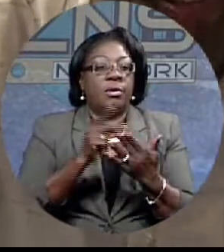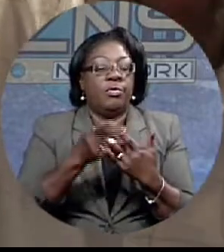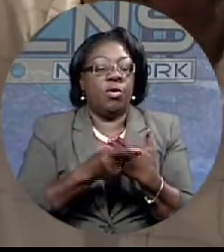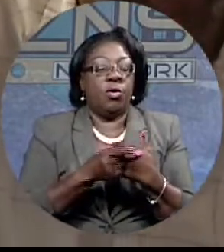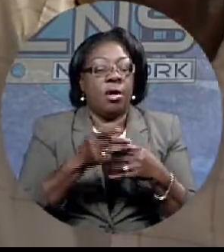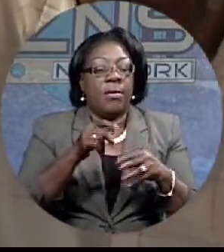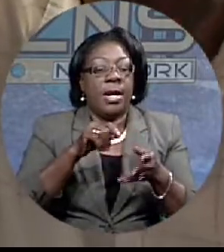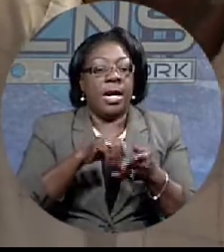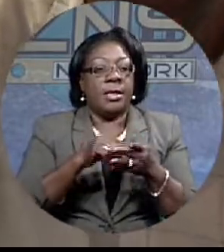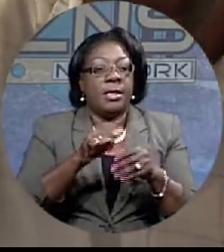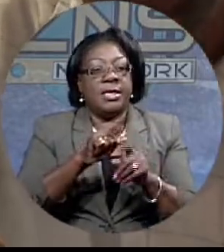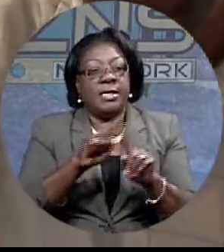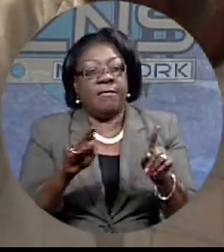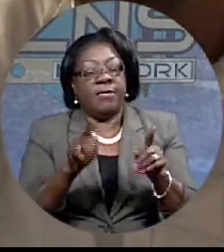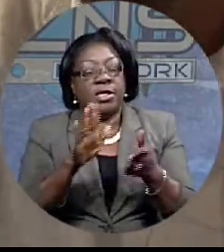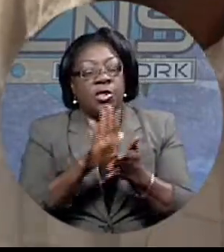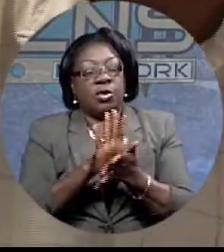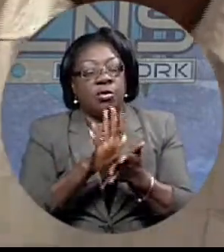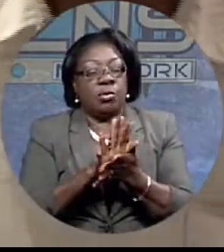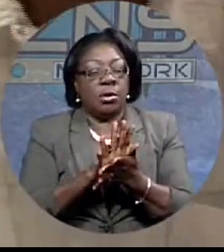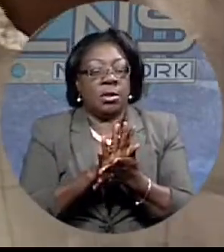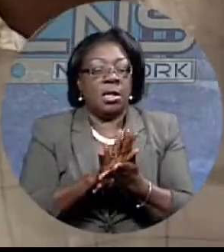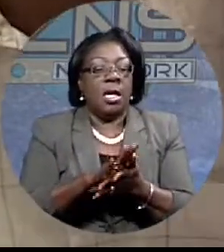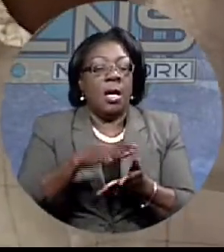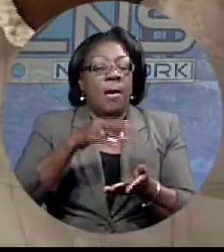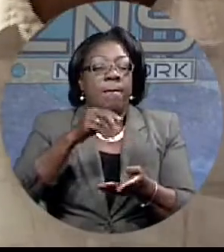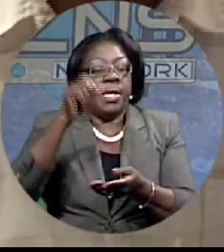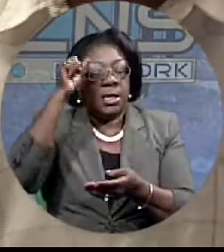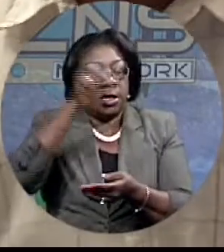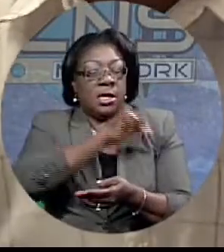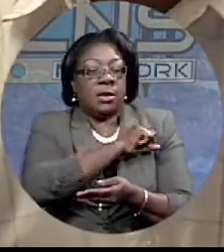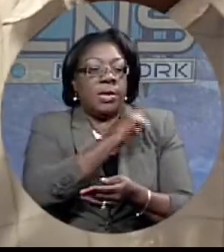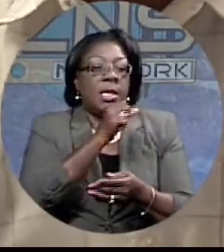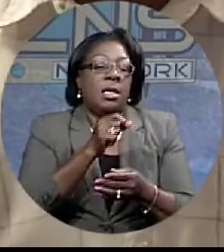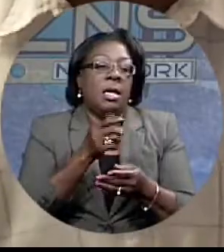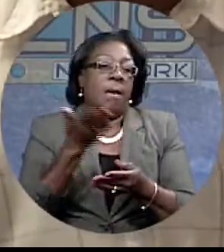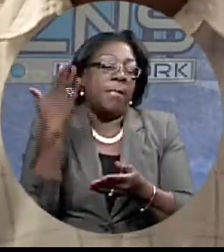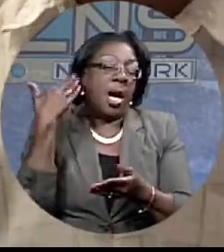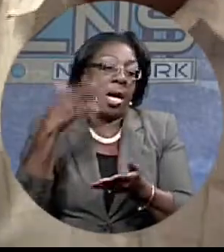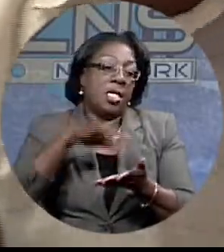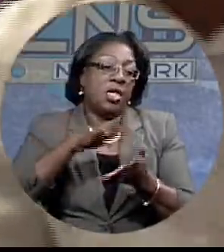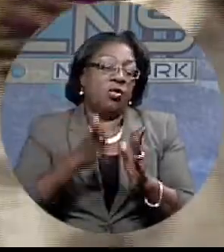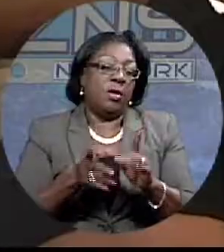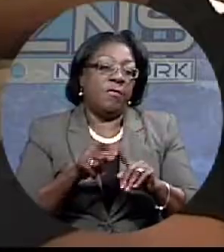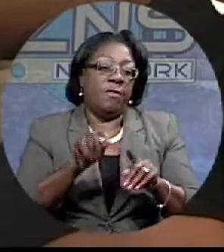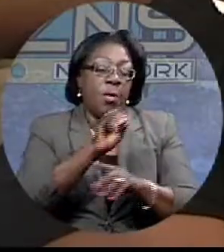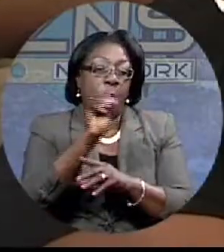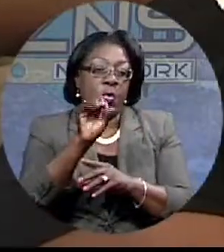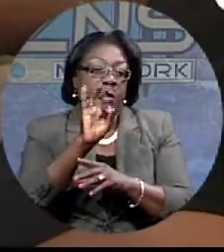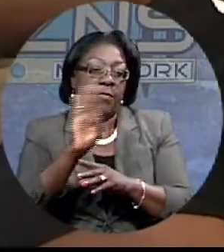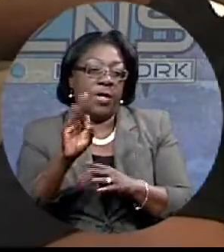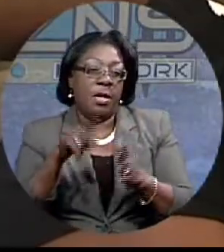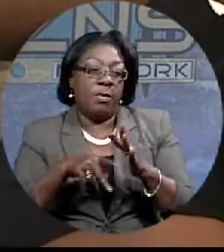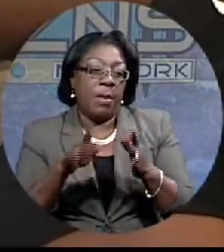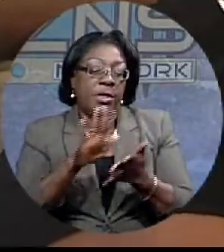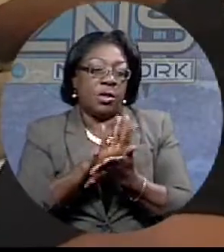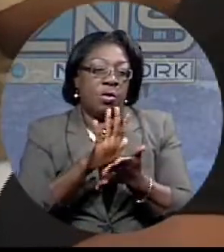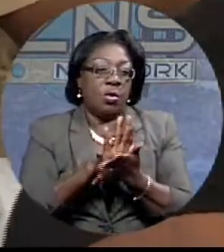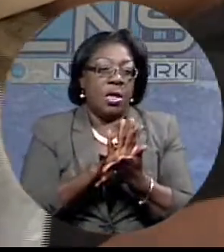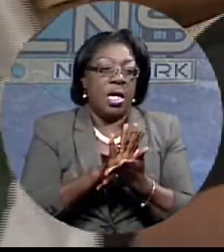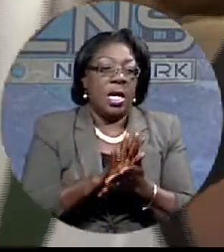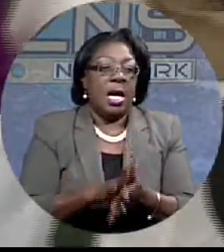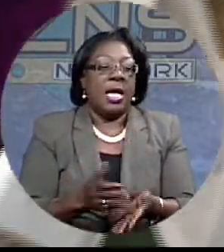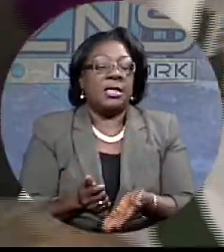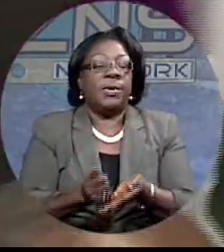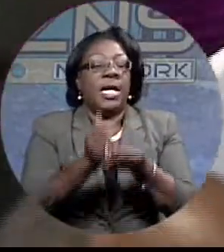Restaurant. For 8 consecutive years, Mr. Smith, a former Oakfield Primary School student, now businessman, has been a leader in meeting the